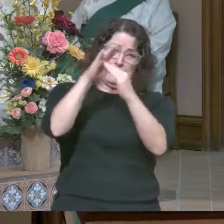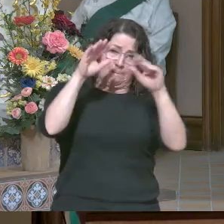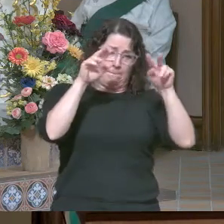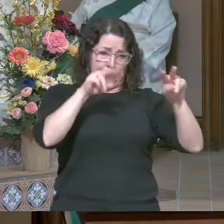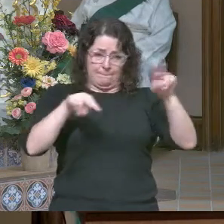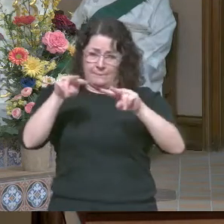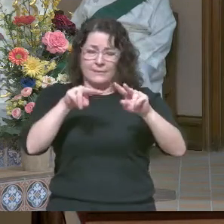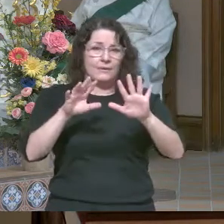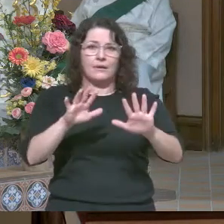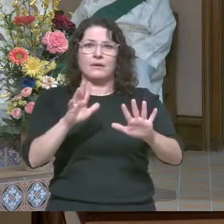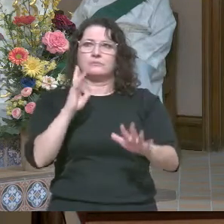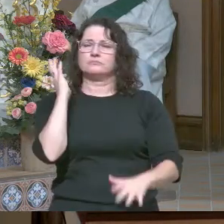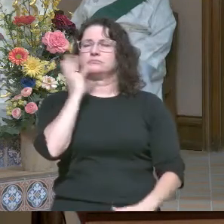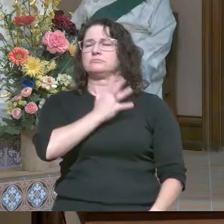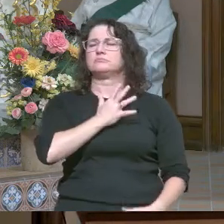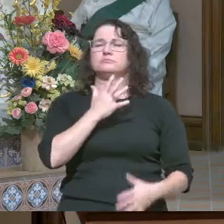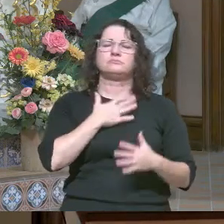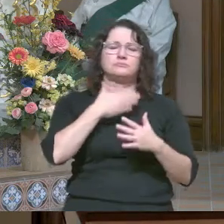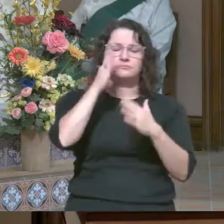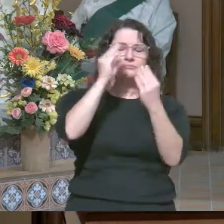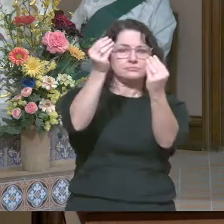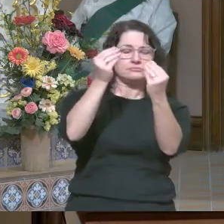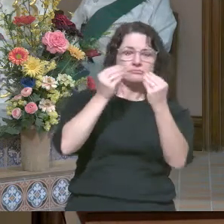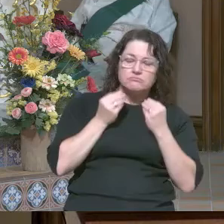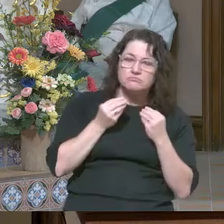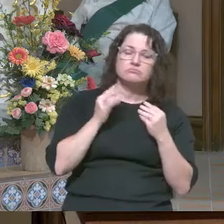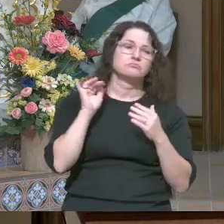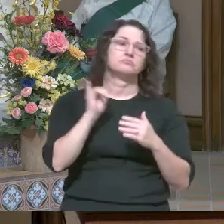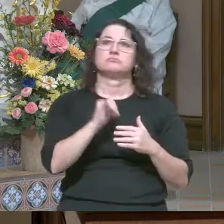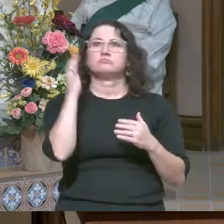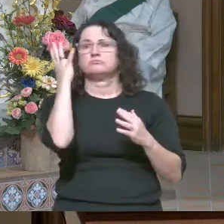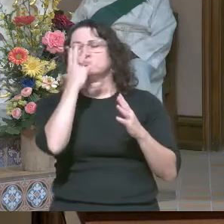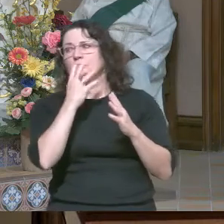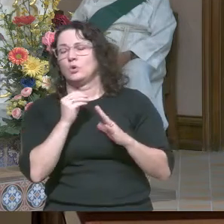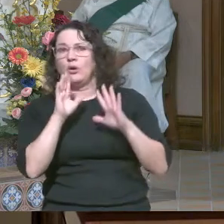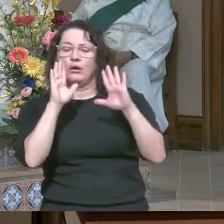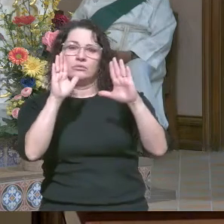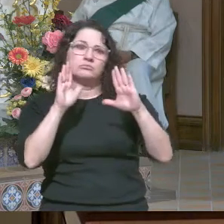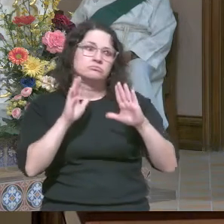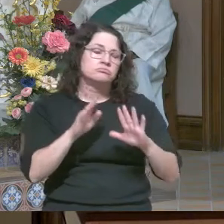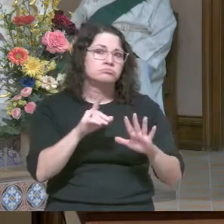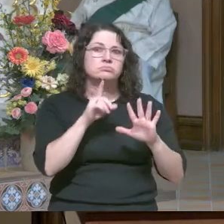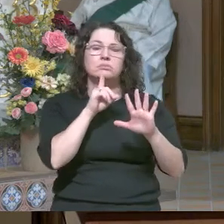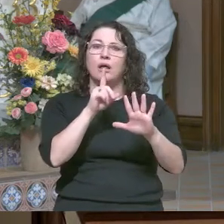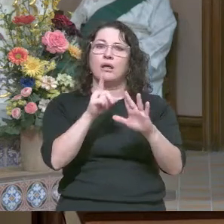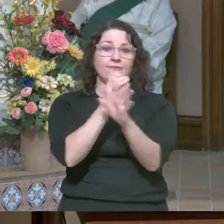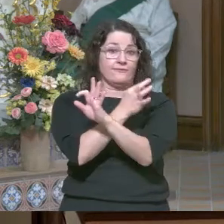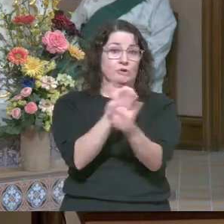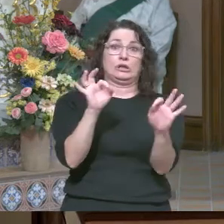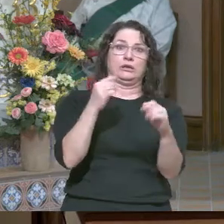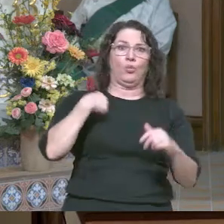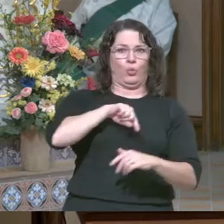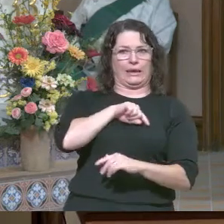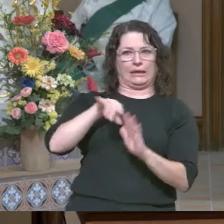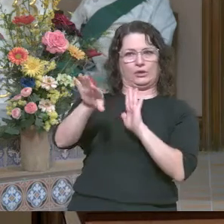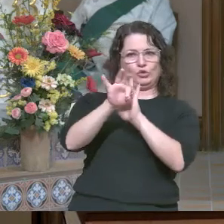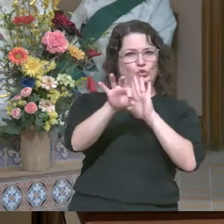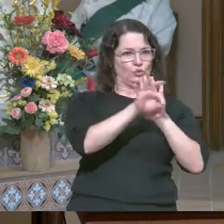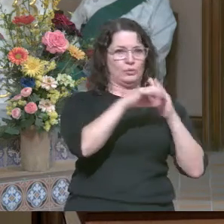And we're given this beautiful gift of free will, and we have this beautiful gift of freedom,